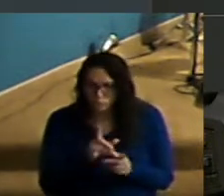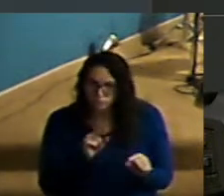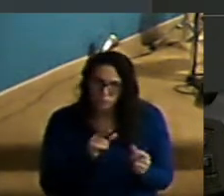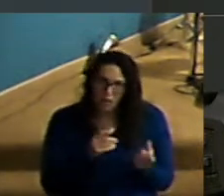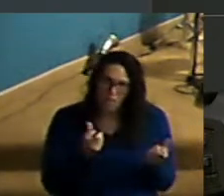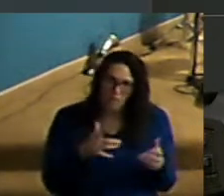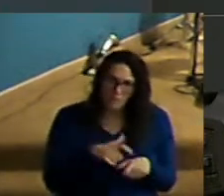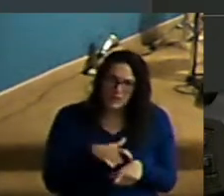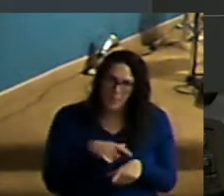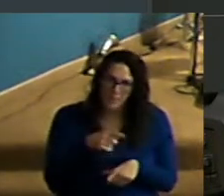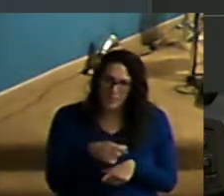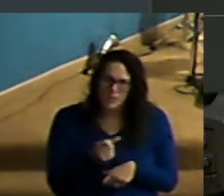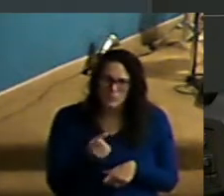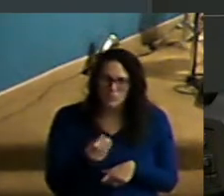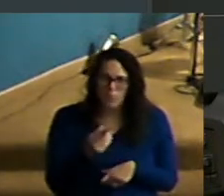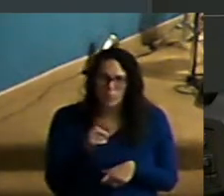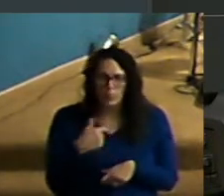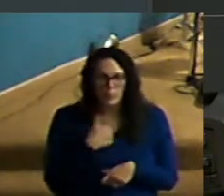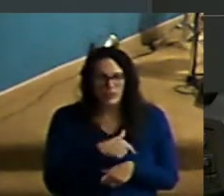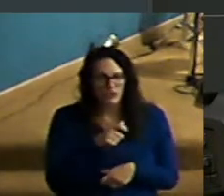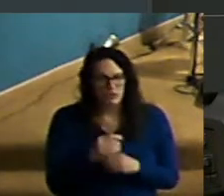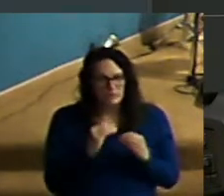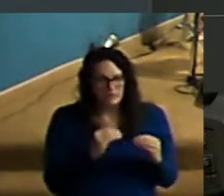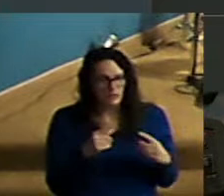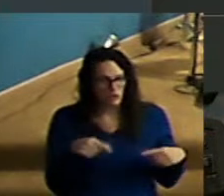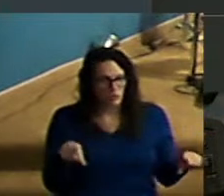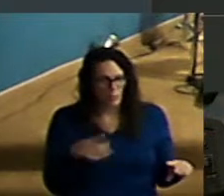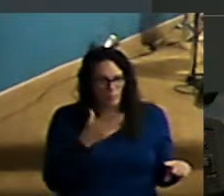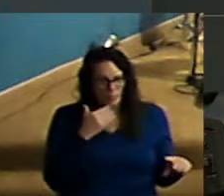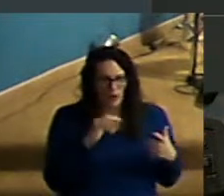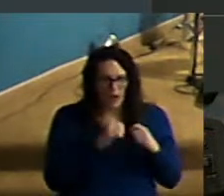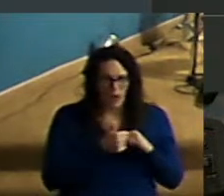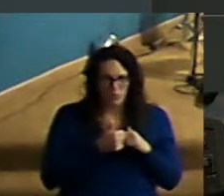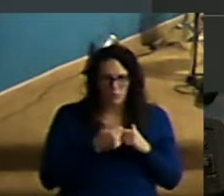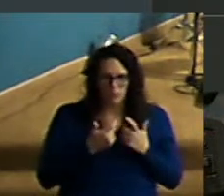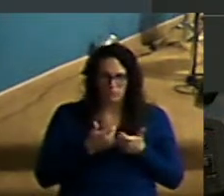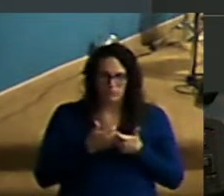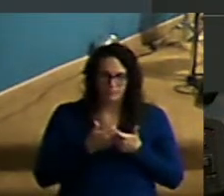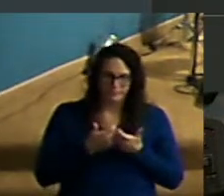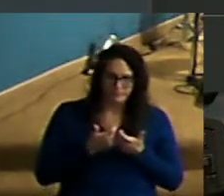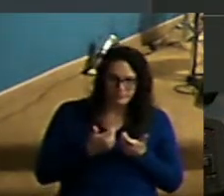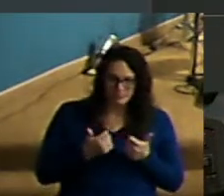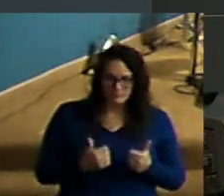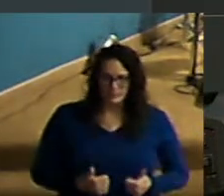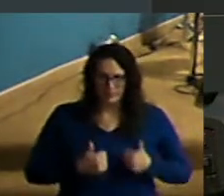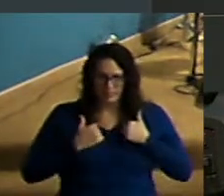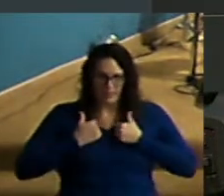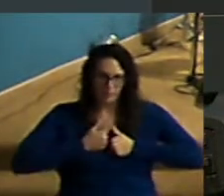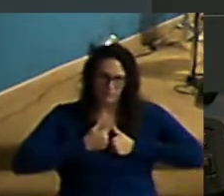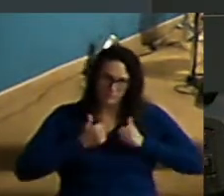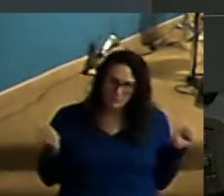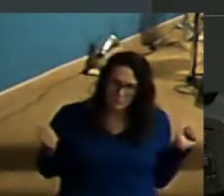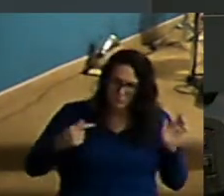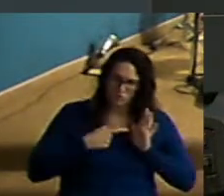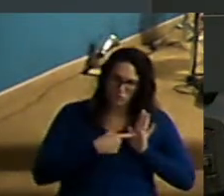are ways that we can just live out our faith in the workplace? I think these are some instructions here that Paul